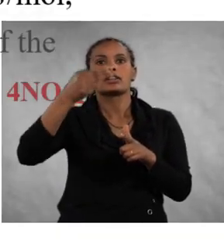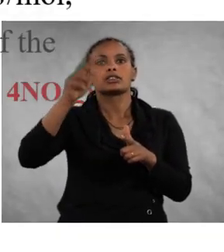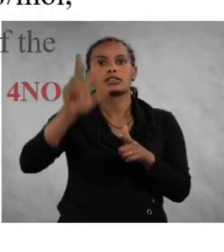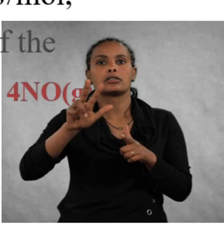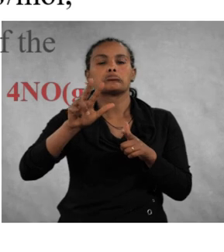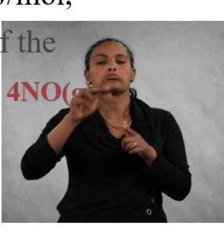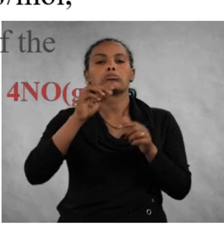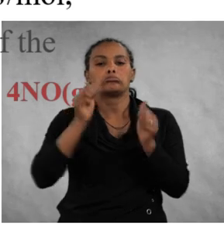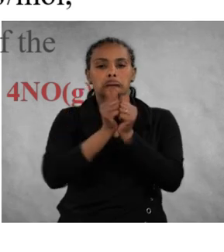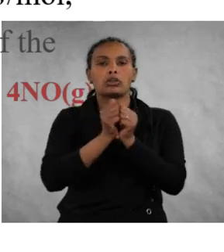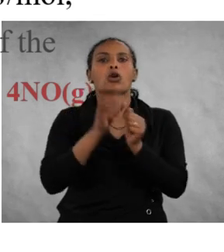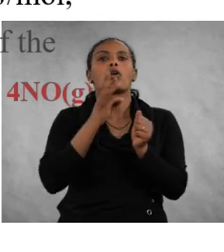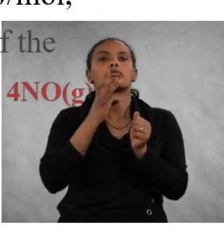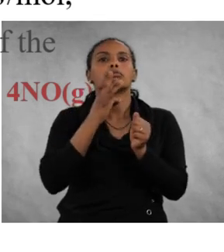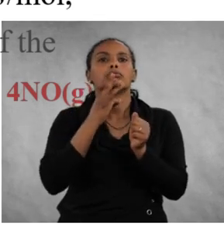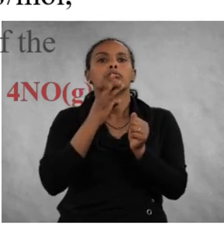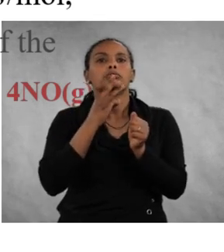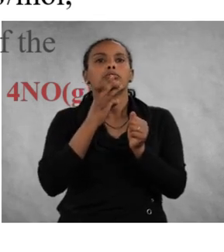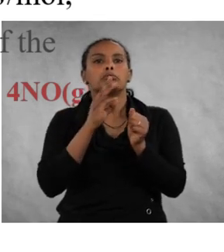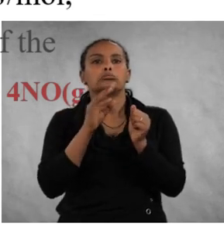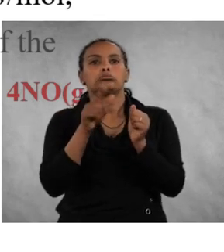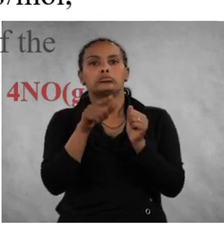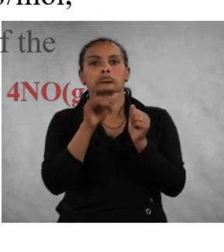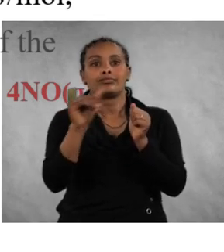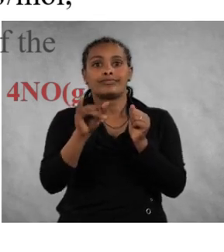minus 46.2, minus